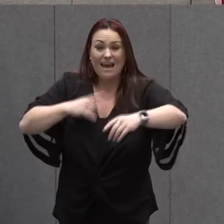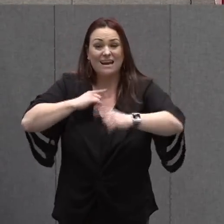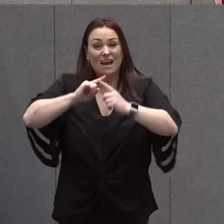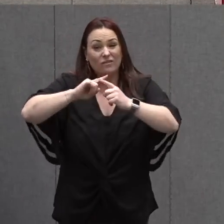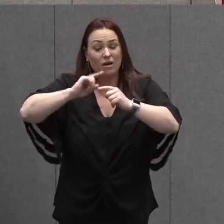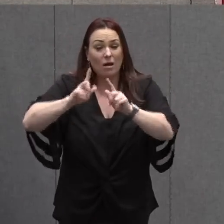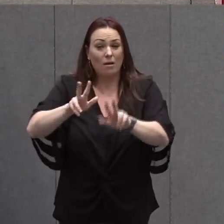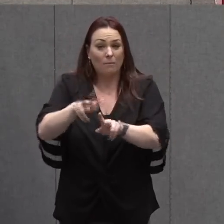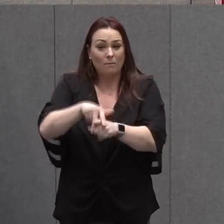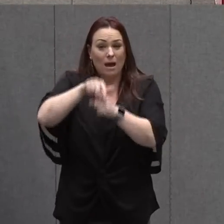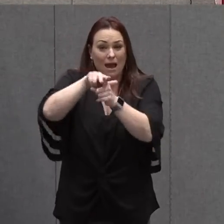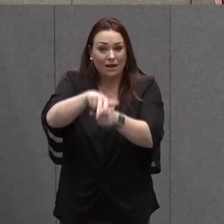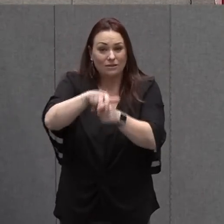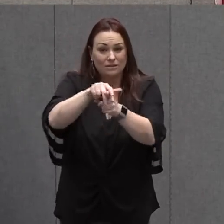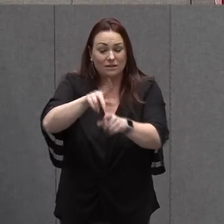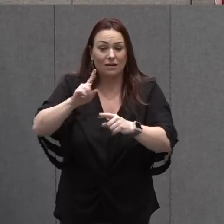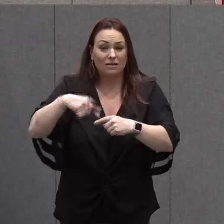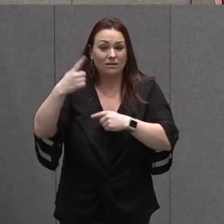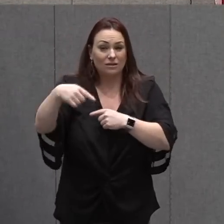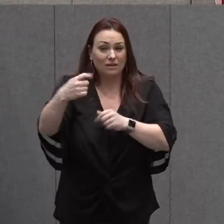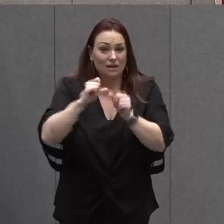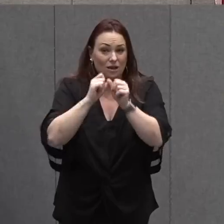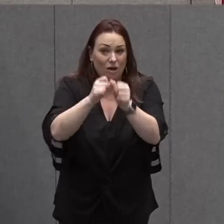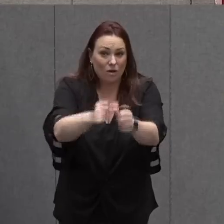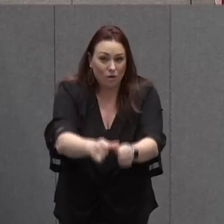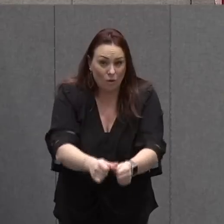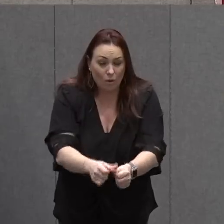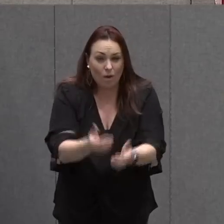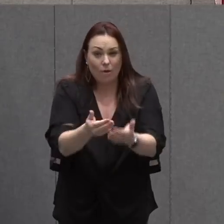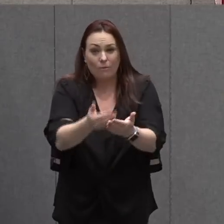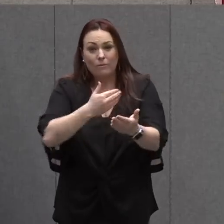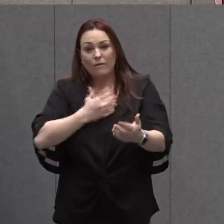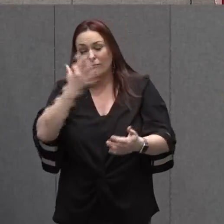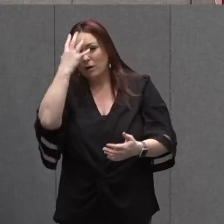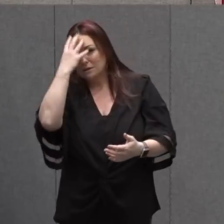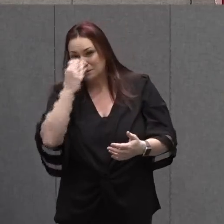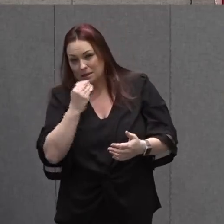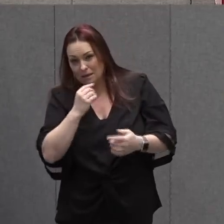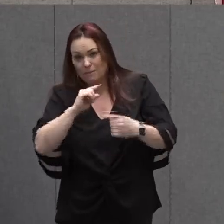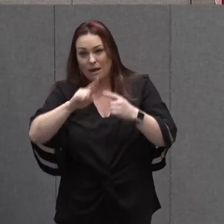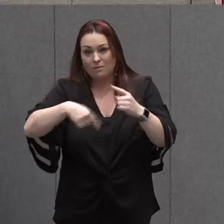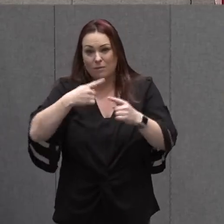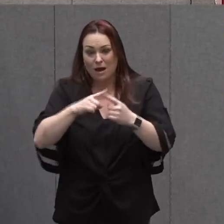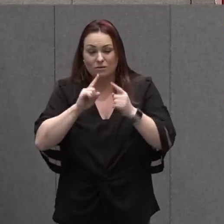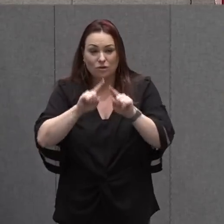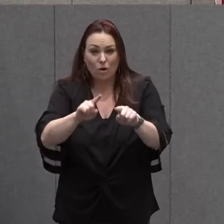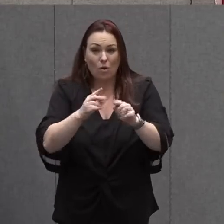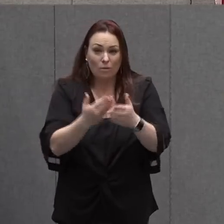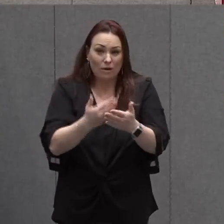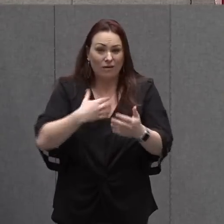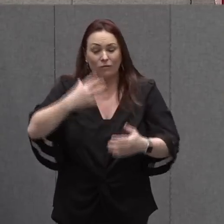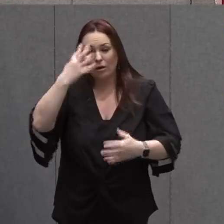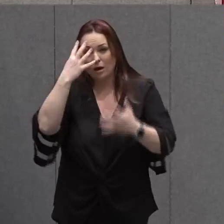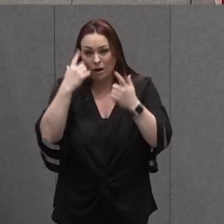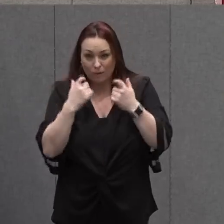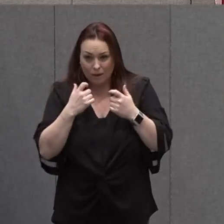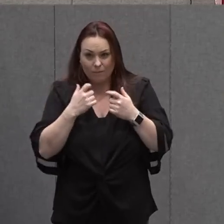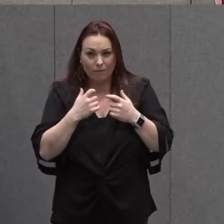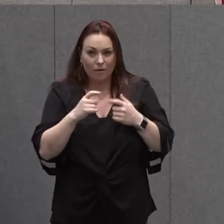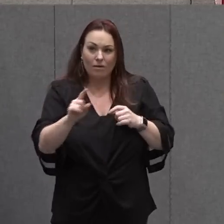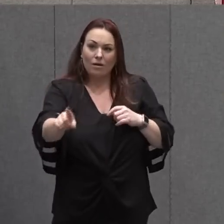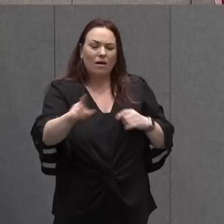go before I sleep. What'd you think of that one? Are you serious? You like it? It was a rhyming